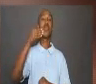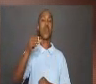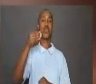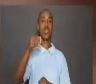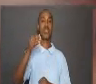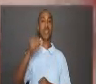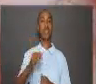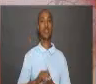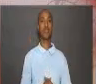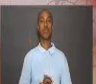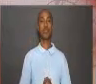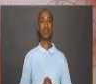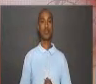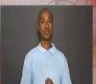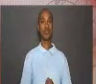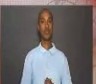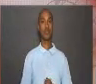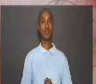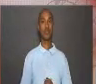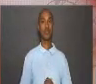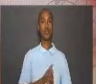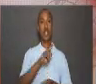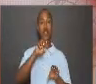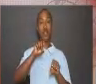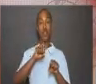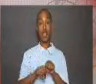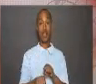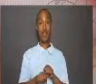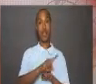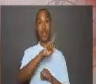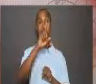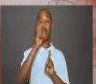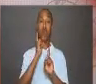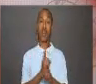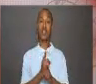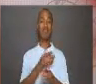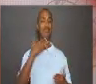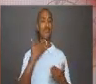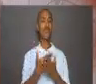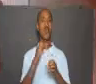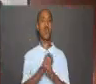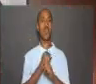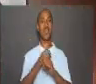aqueous solutions. If you answered that correctly, great work.